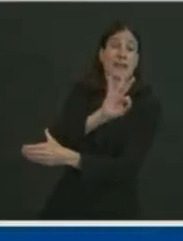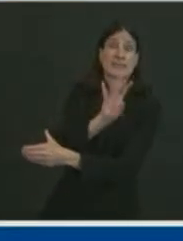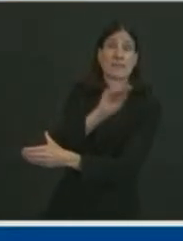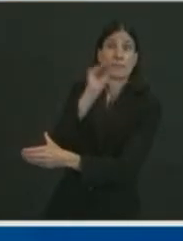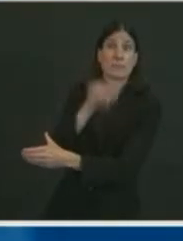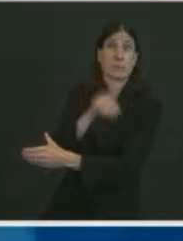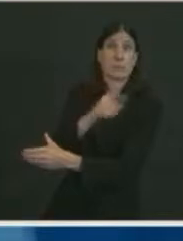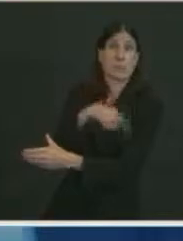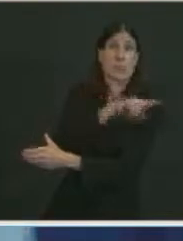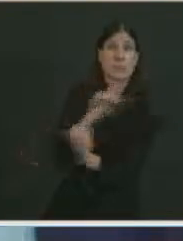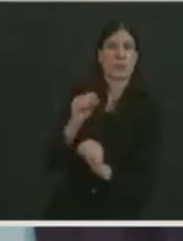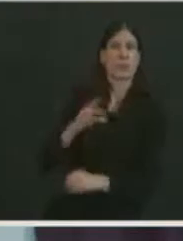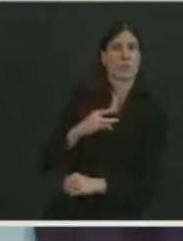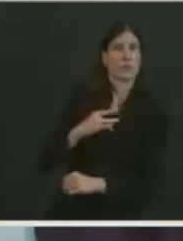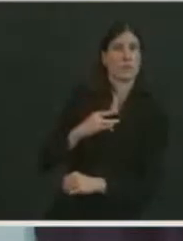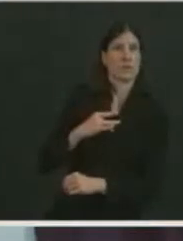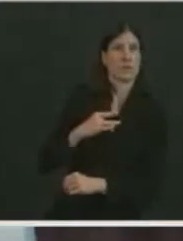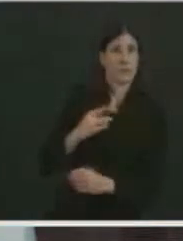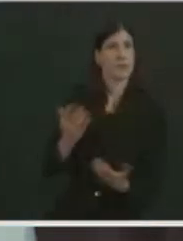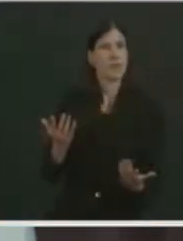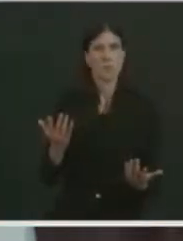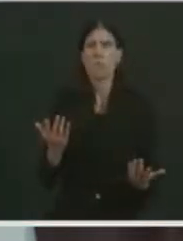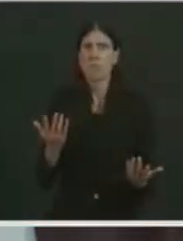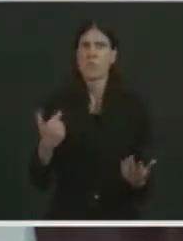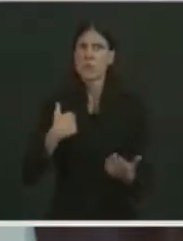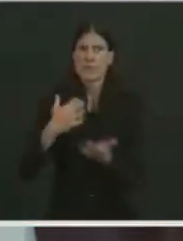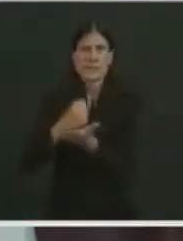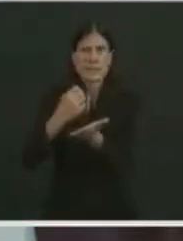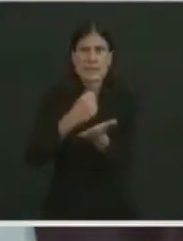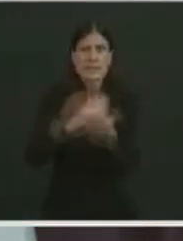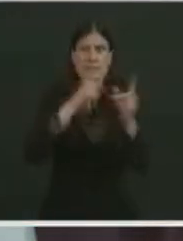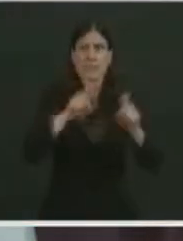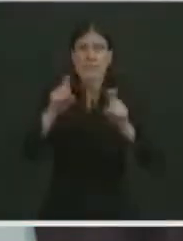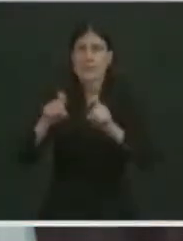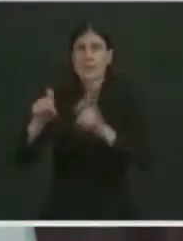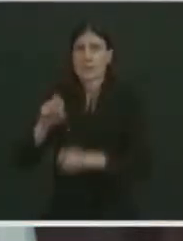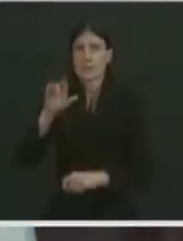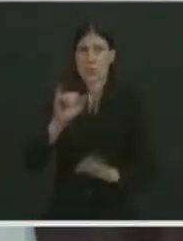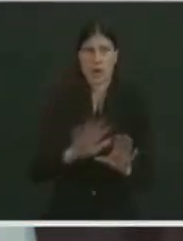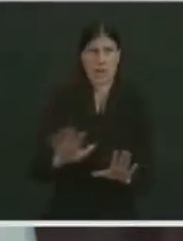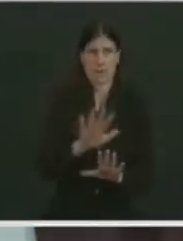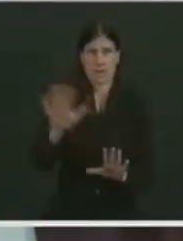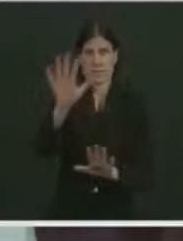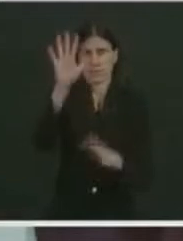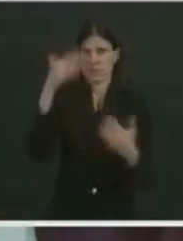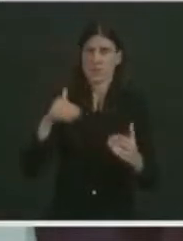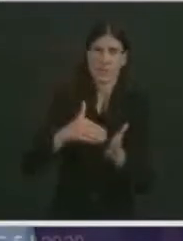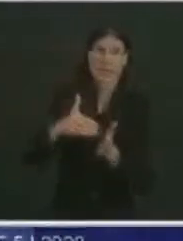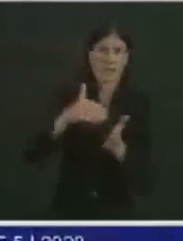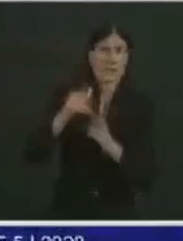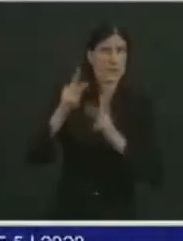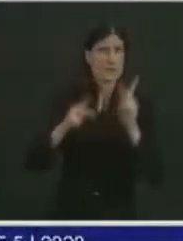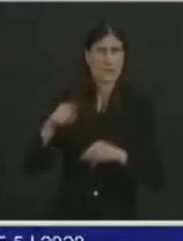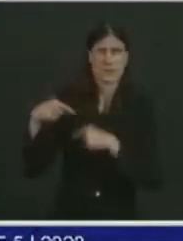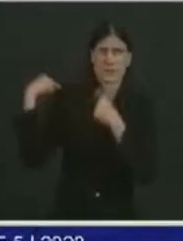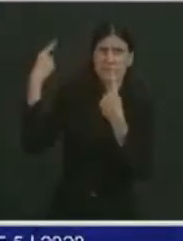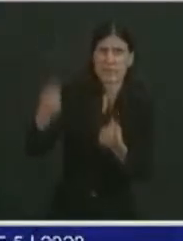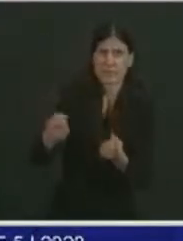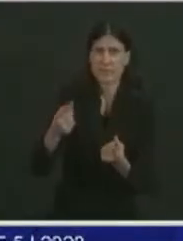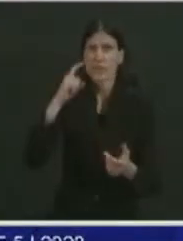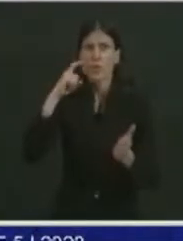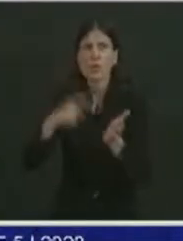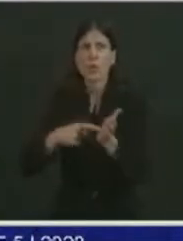of people all over the state, and the test positive rate is the lowest it's ever been, less than